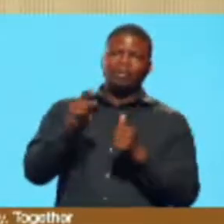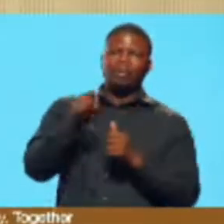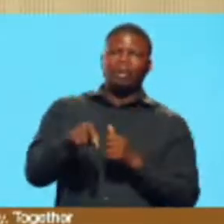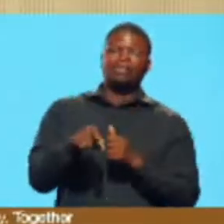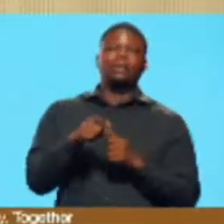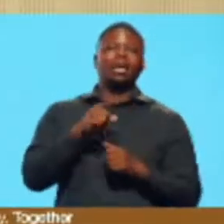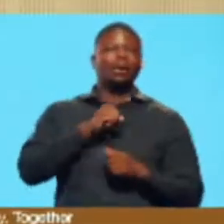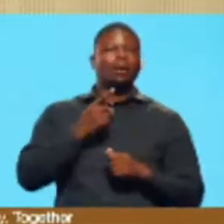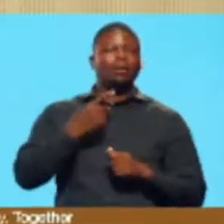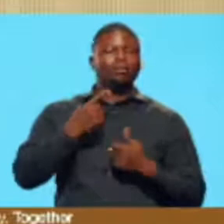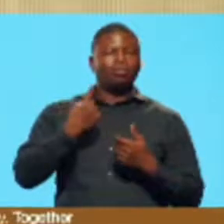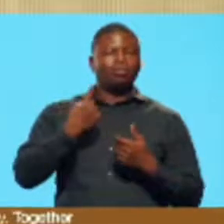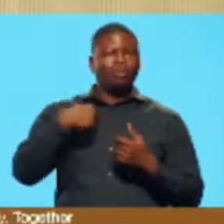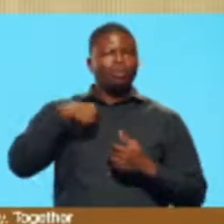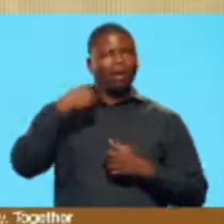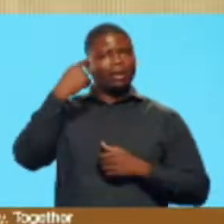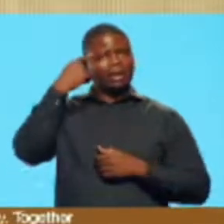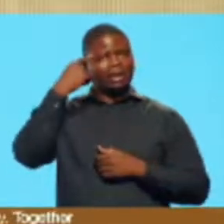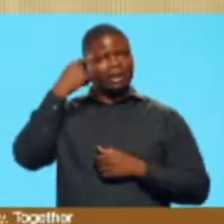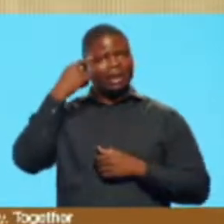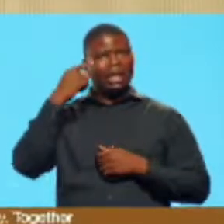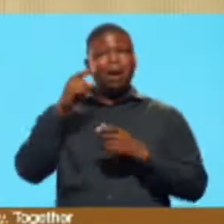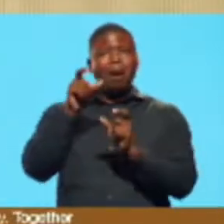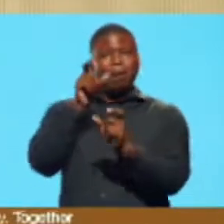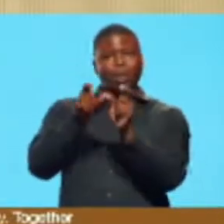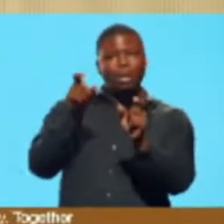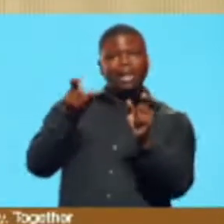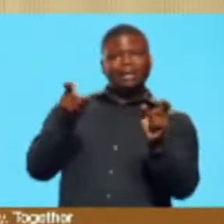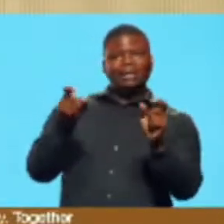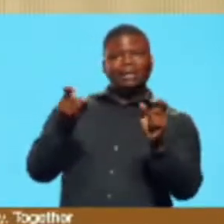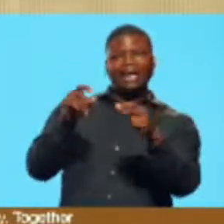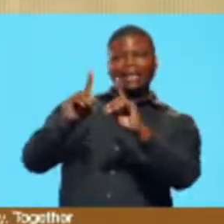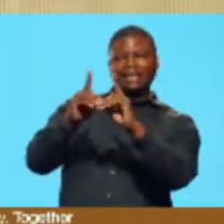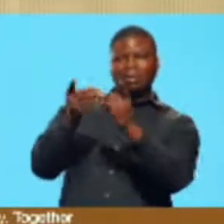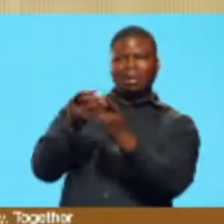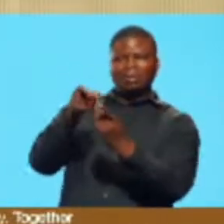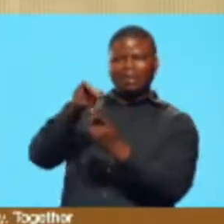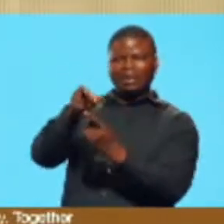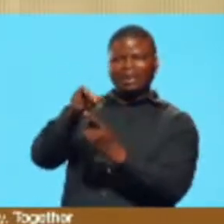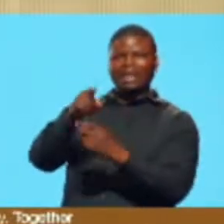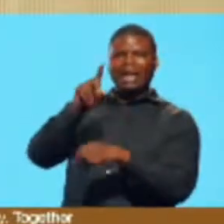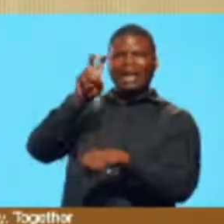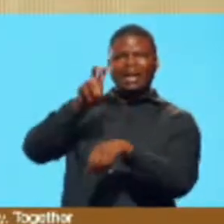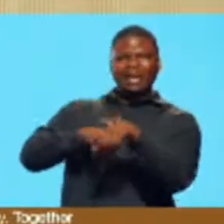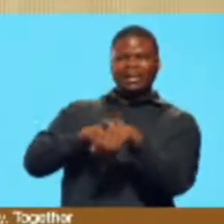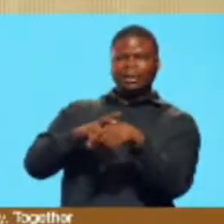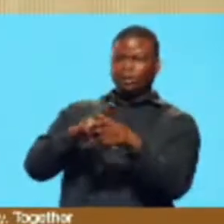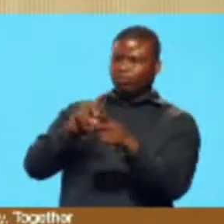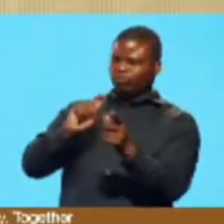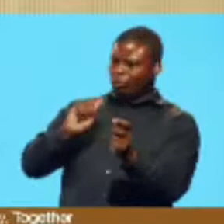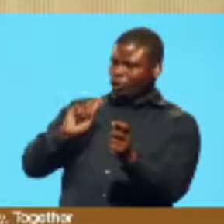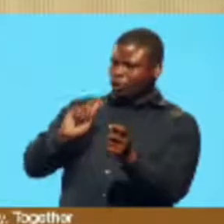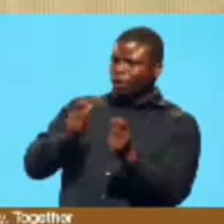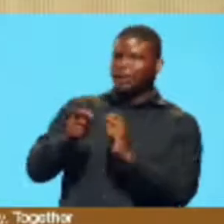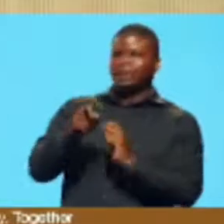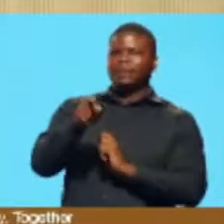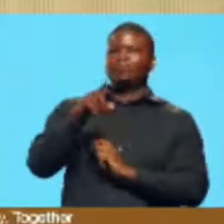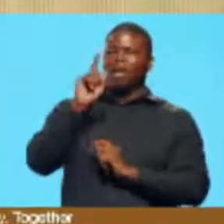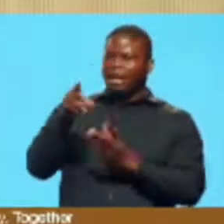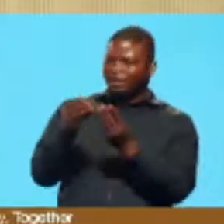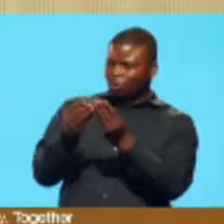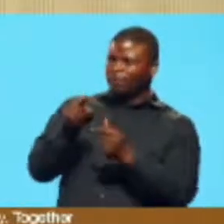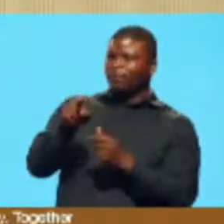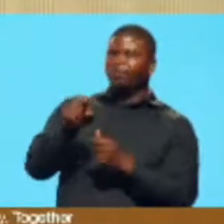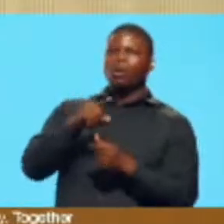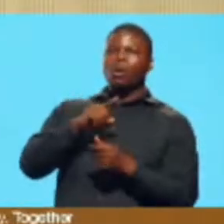that population units need to play a huge role in terms of contributing how to address this